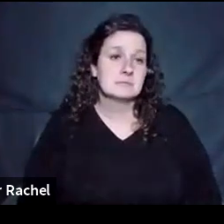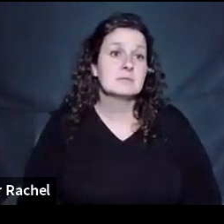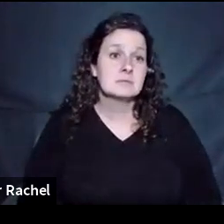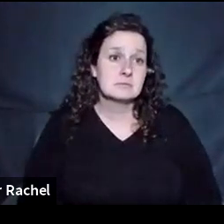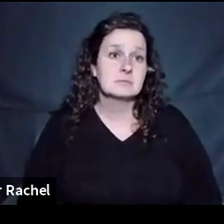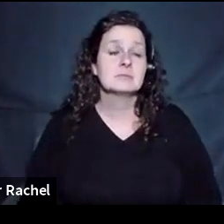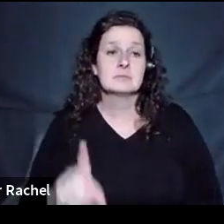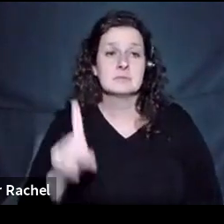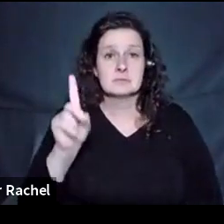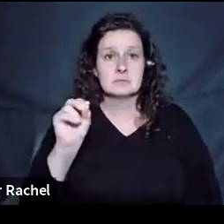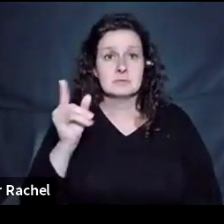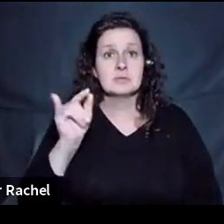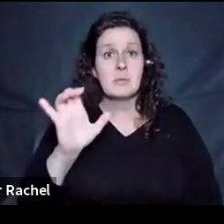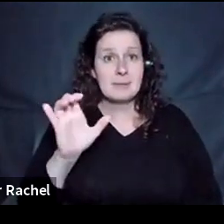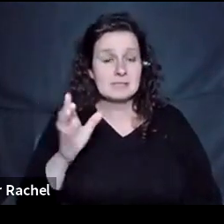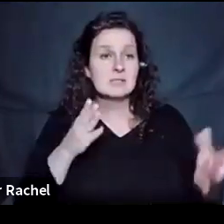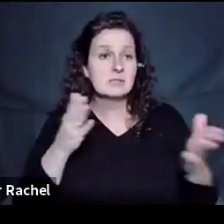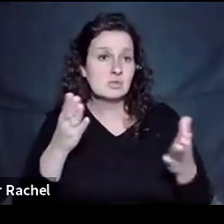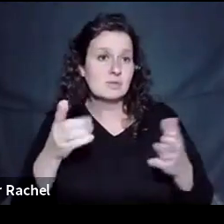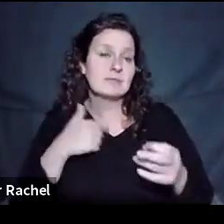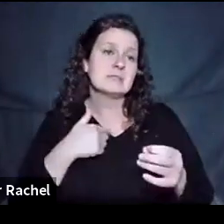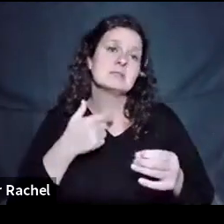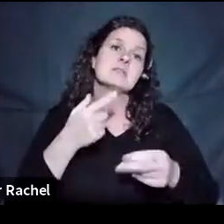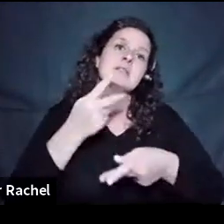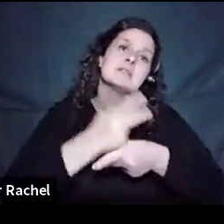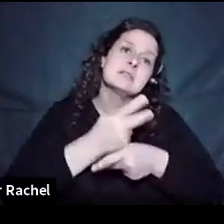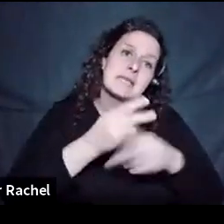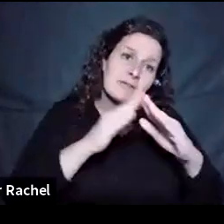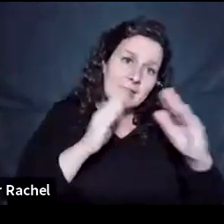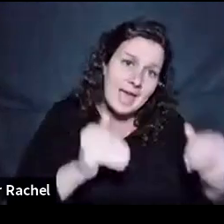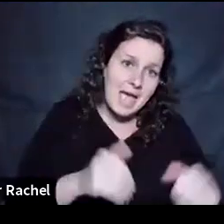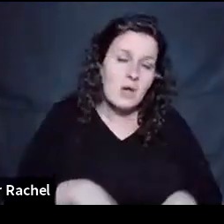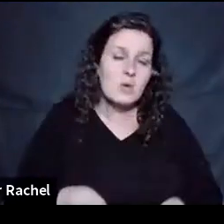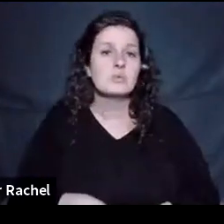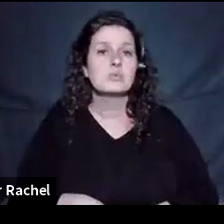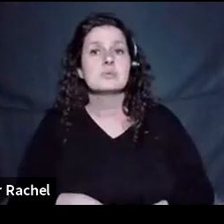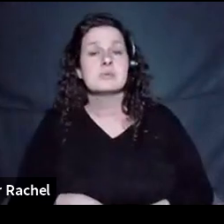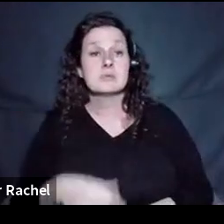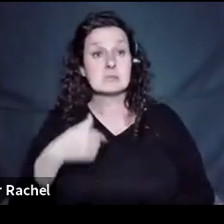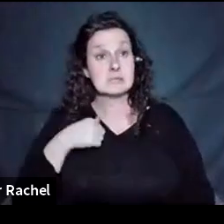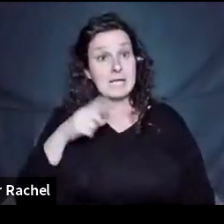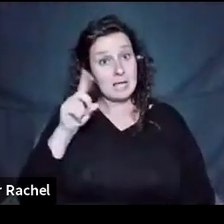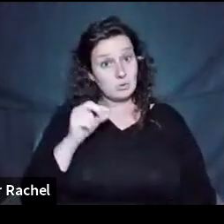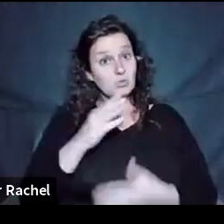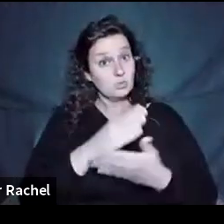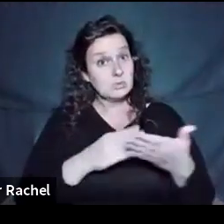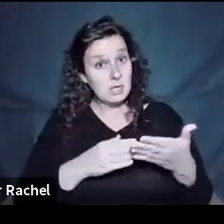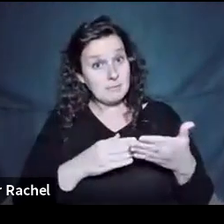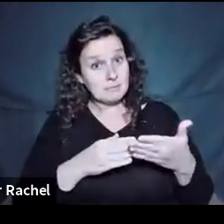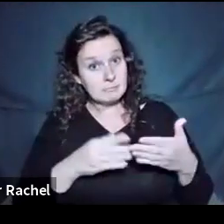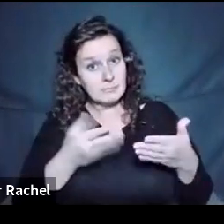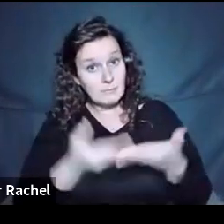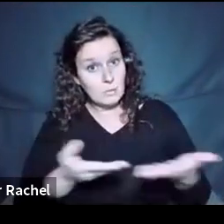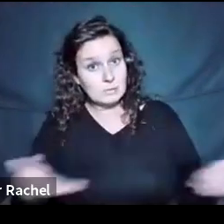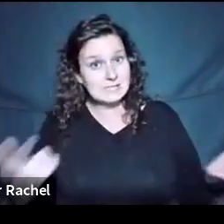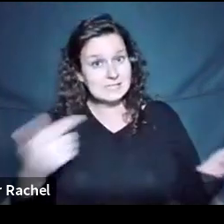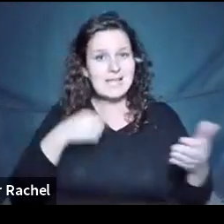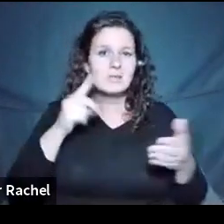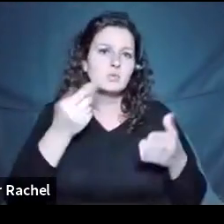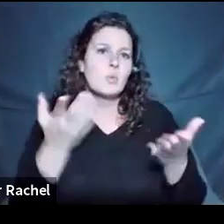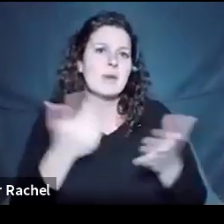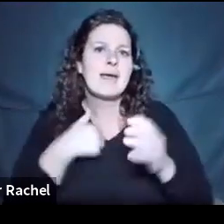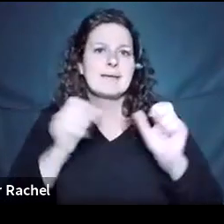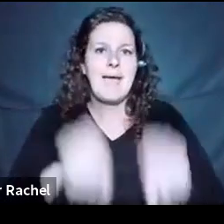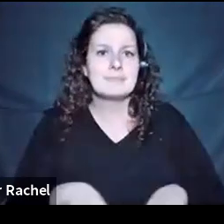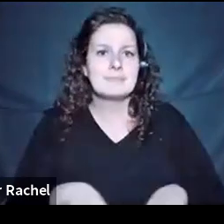Domestic service, like taking care of the house. And I do some of those things. I think I do the things that I'm able to